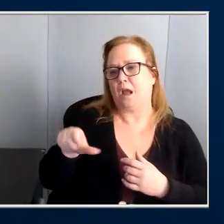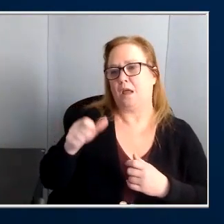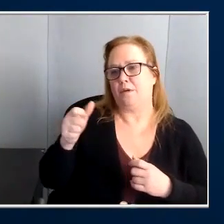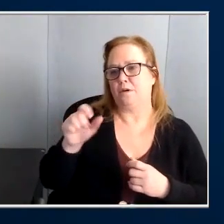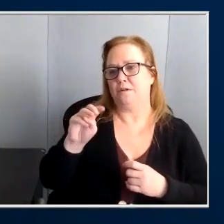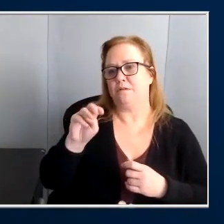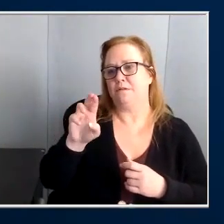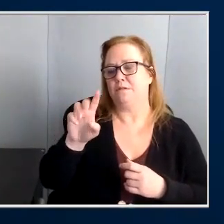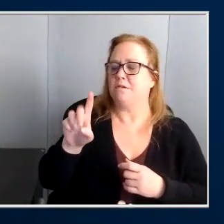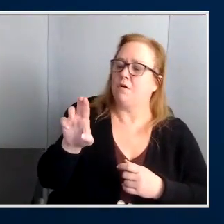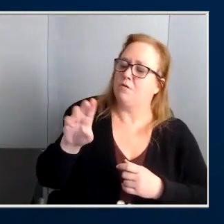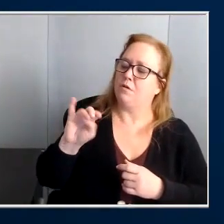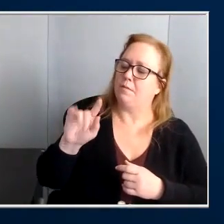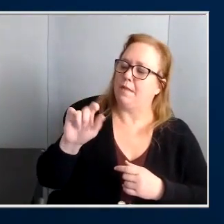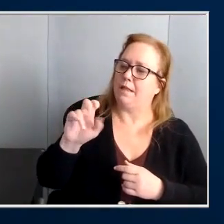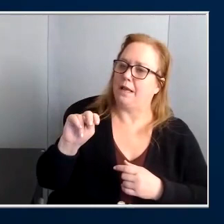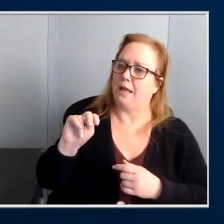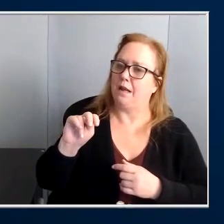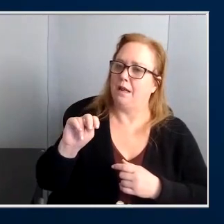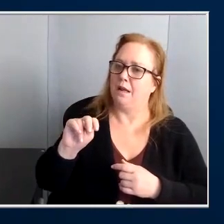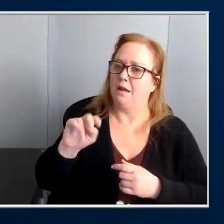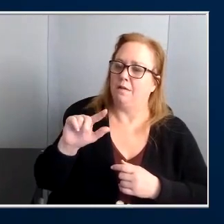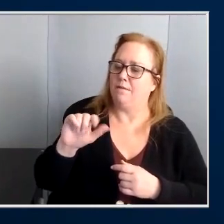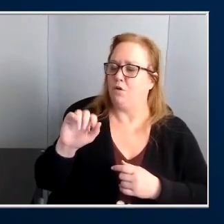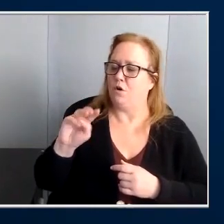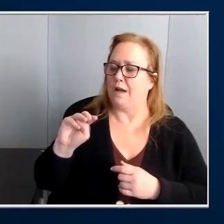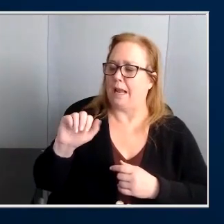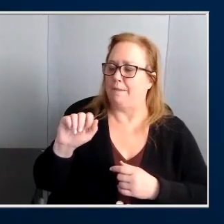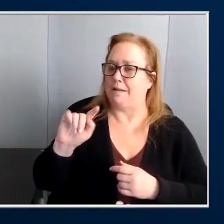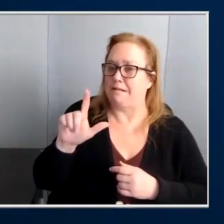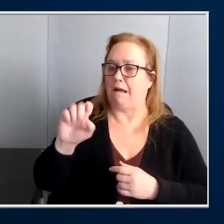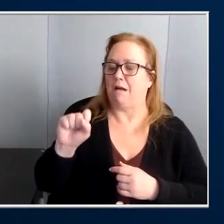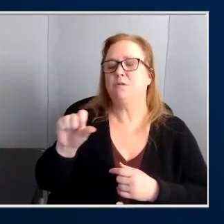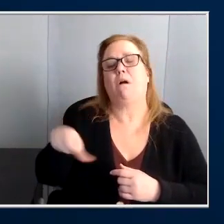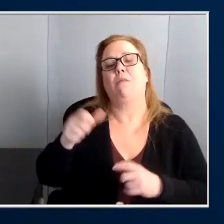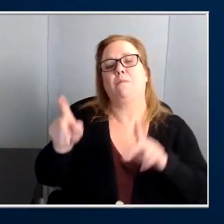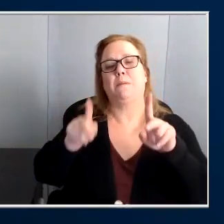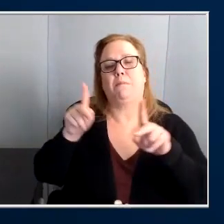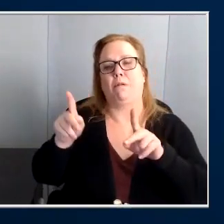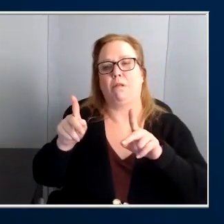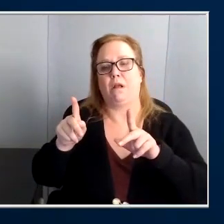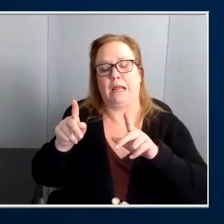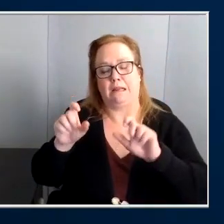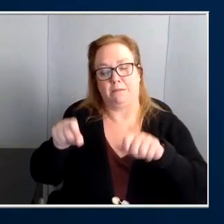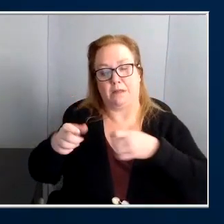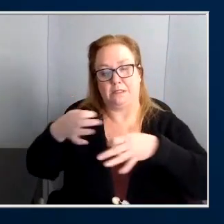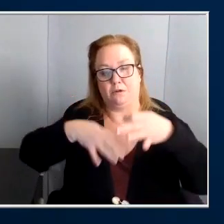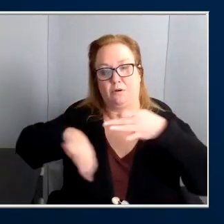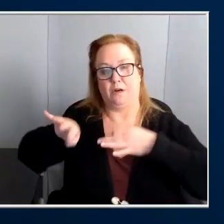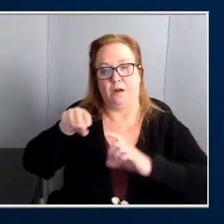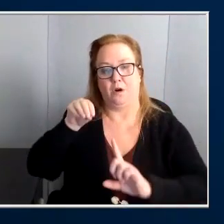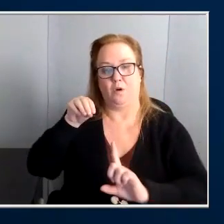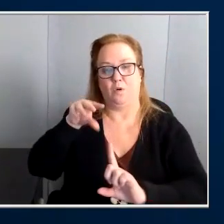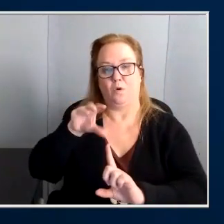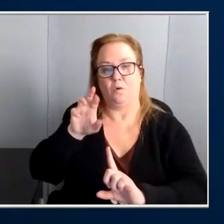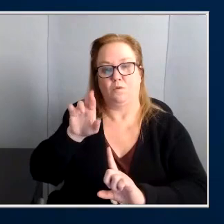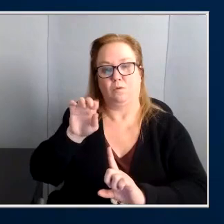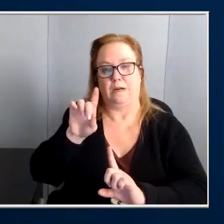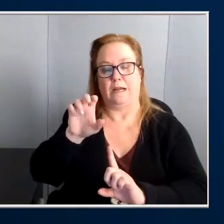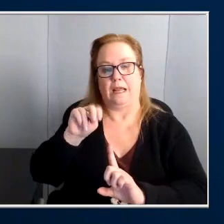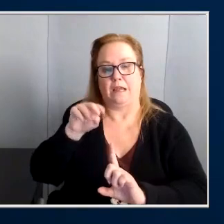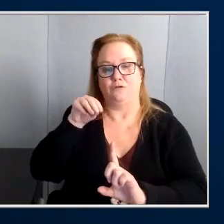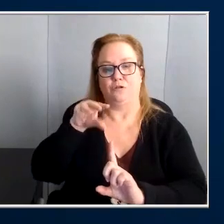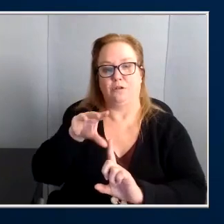Milligan, a candidate for GammaTiles, and could this potentially replace traditional radiation therapy for